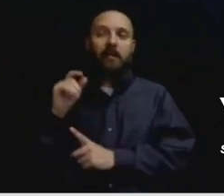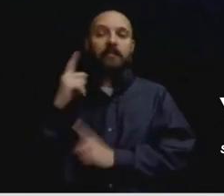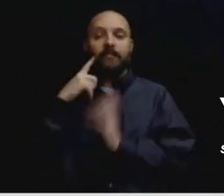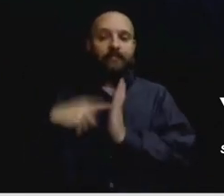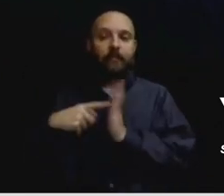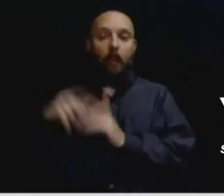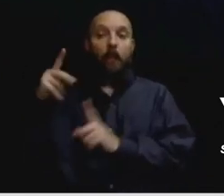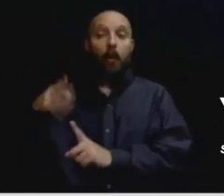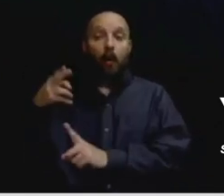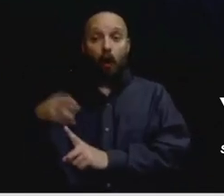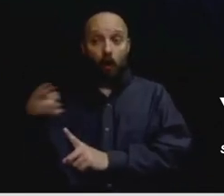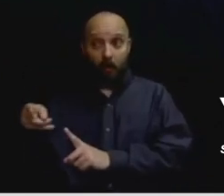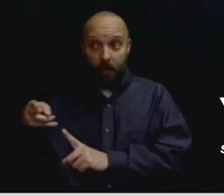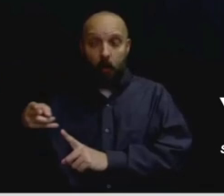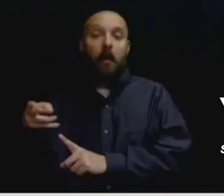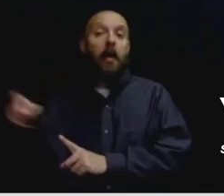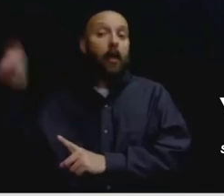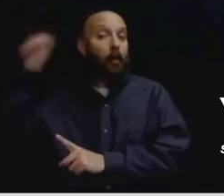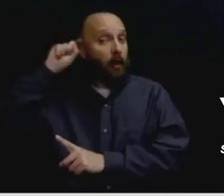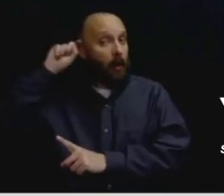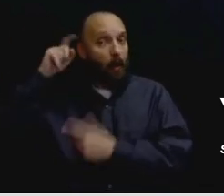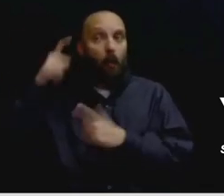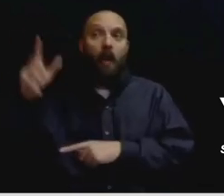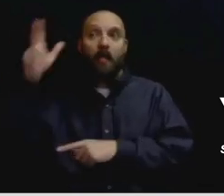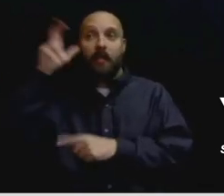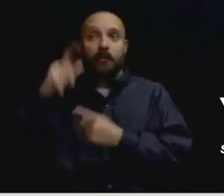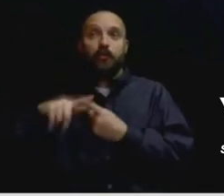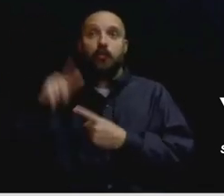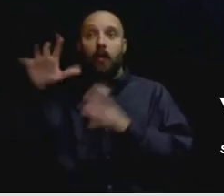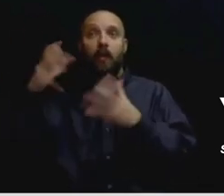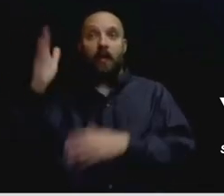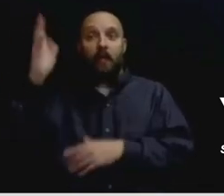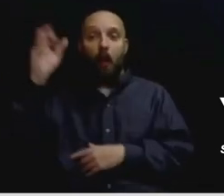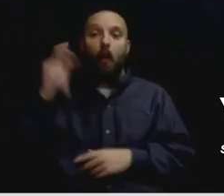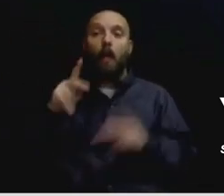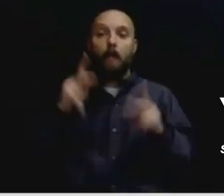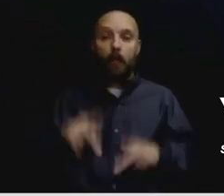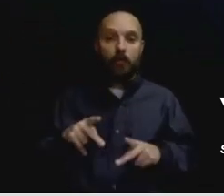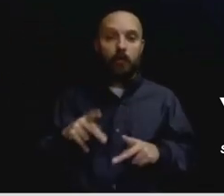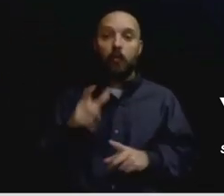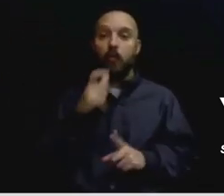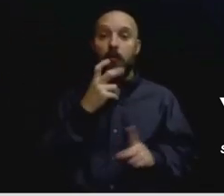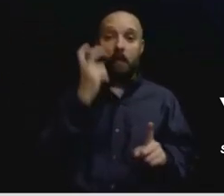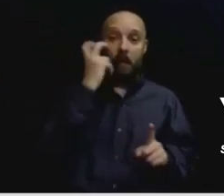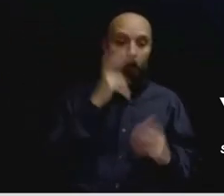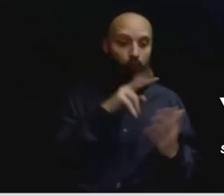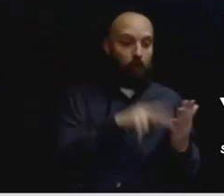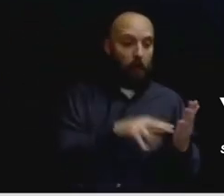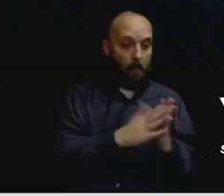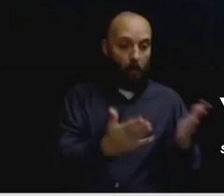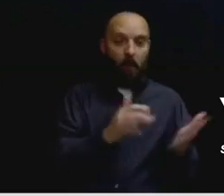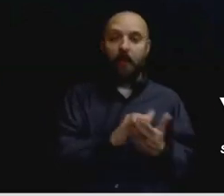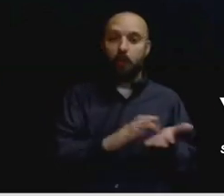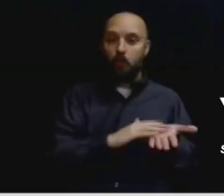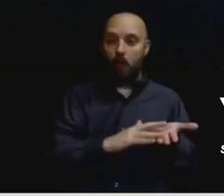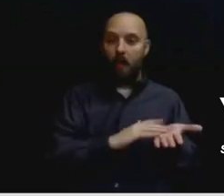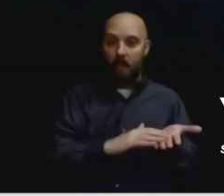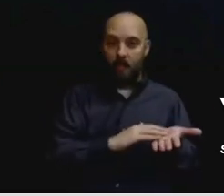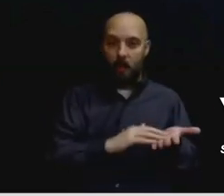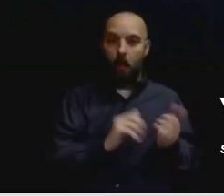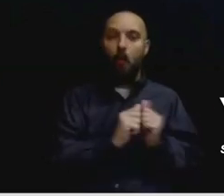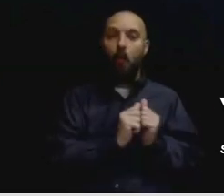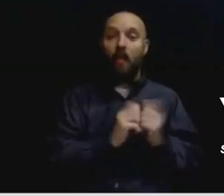using a hearing aid while listening to a class lecture, or a person who is blind reading a book that is Braille. Without